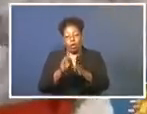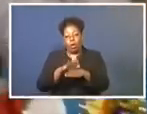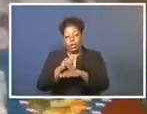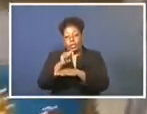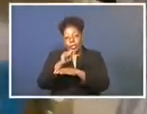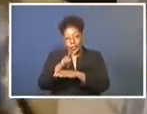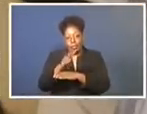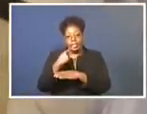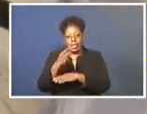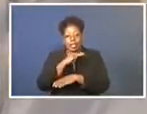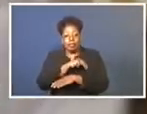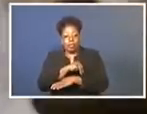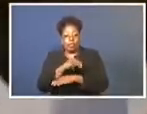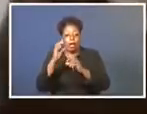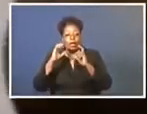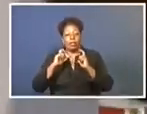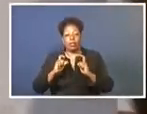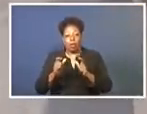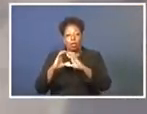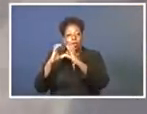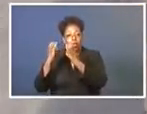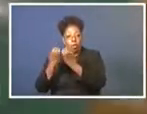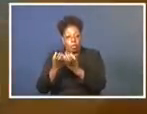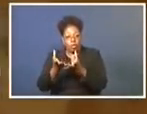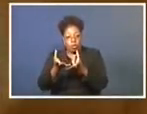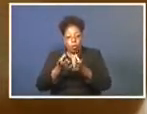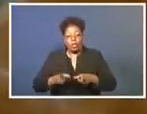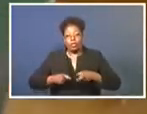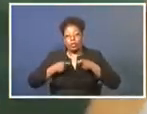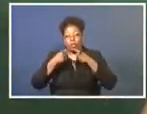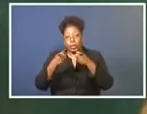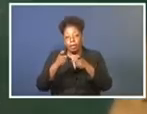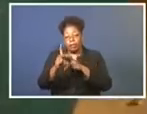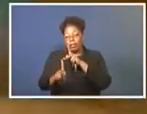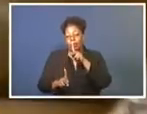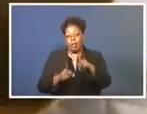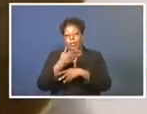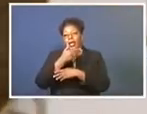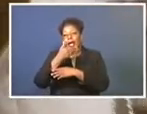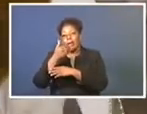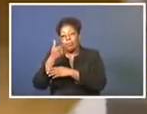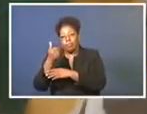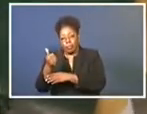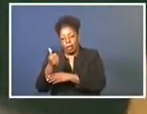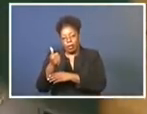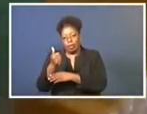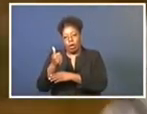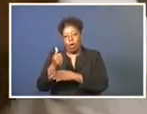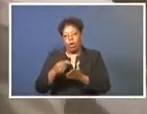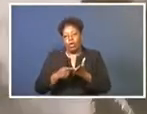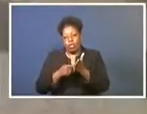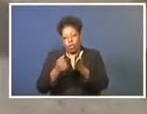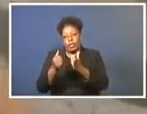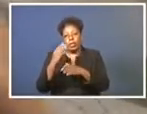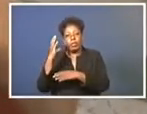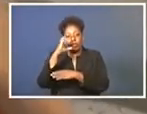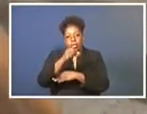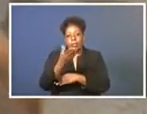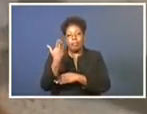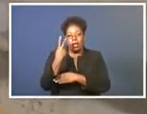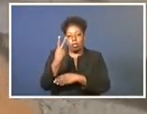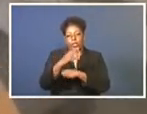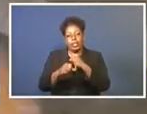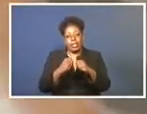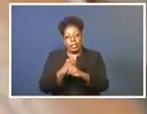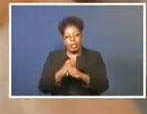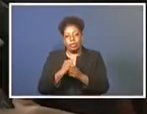ministry and the Junk Noodle Corporation of New Providence wanted to give the public a showing that had been missing for 2 years. The